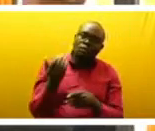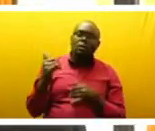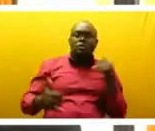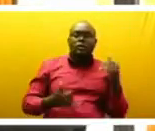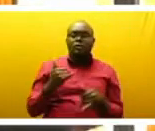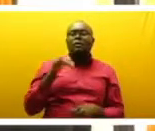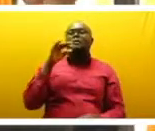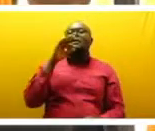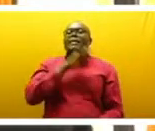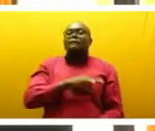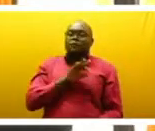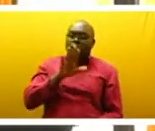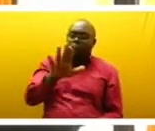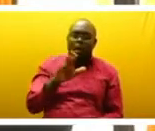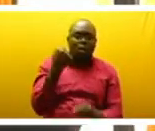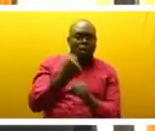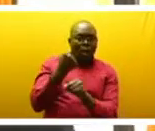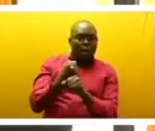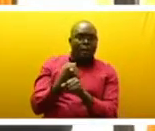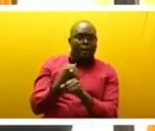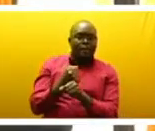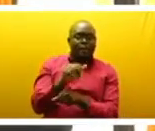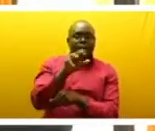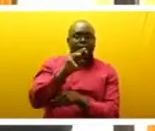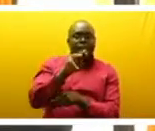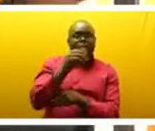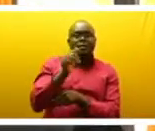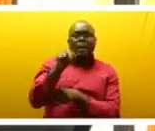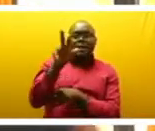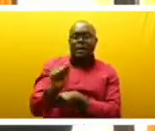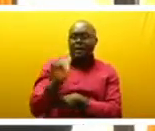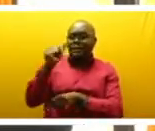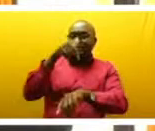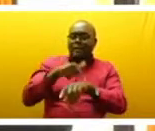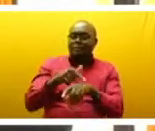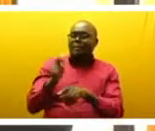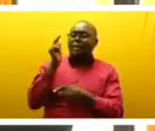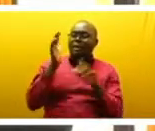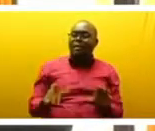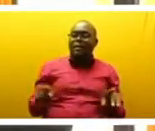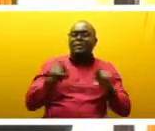his litigation in Maina Kiai case, and I was his proud lawyer in that particular case as well.